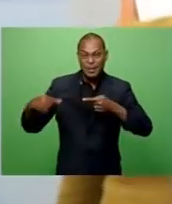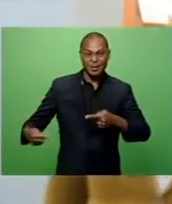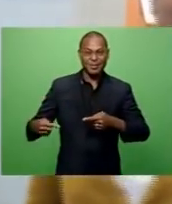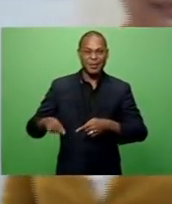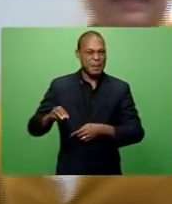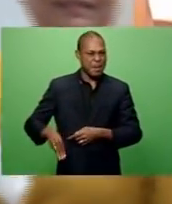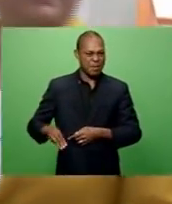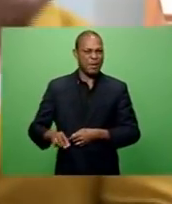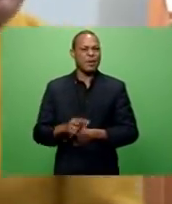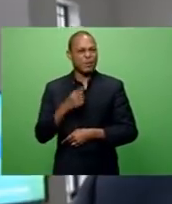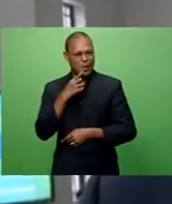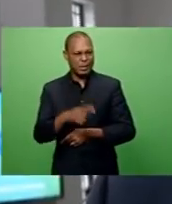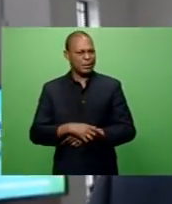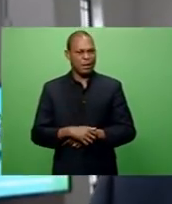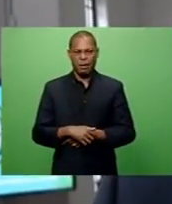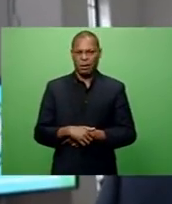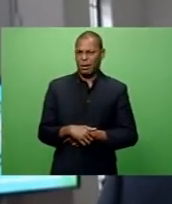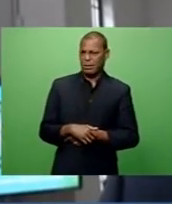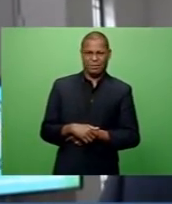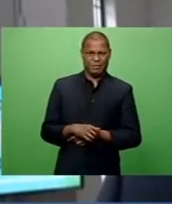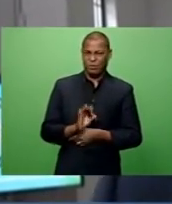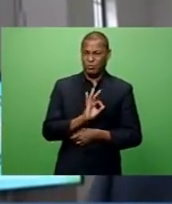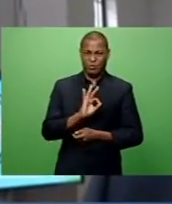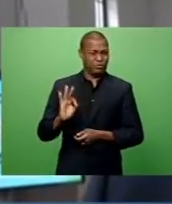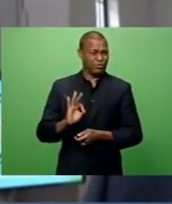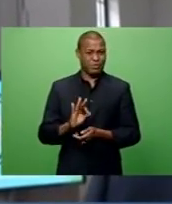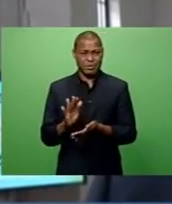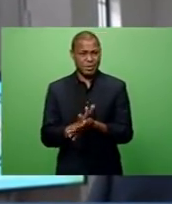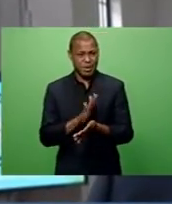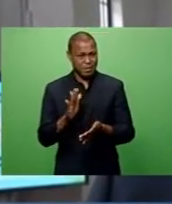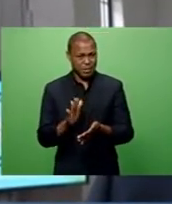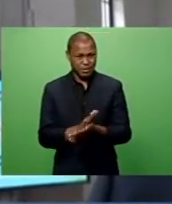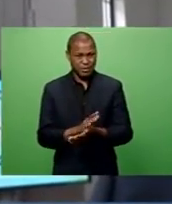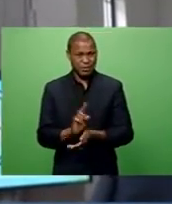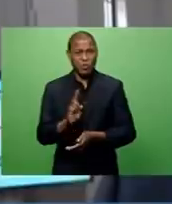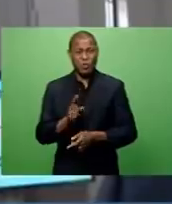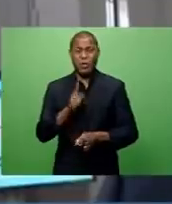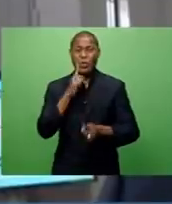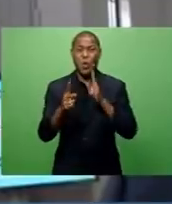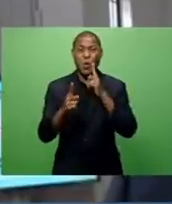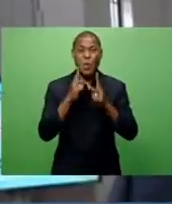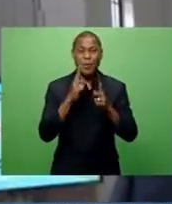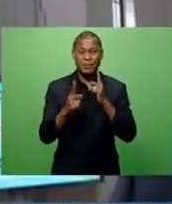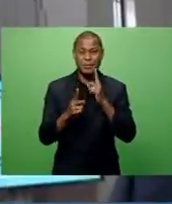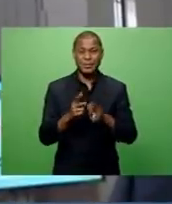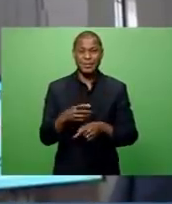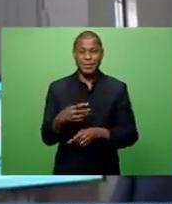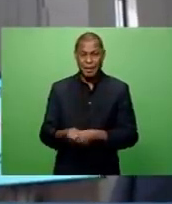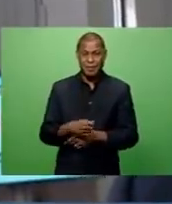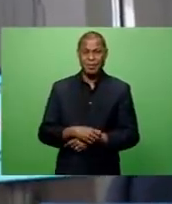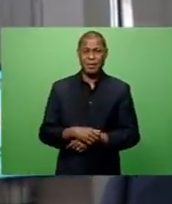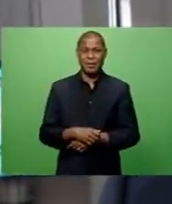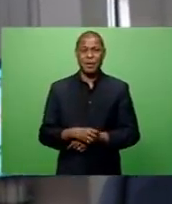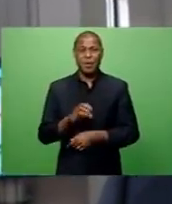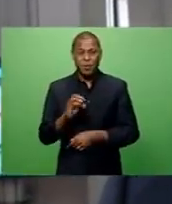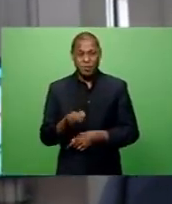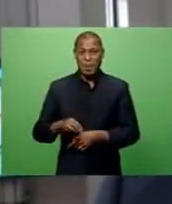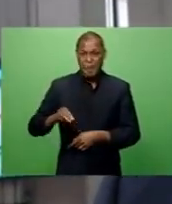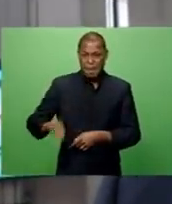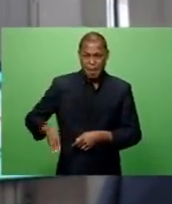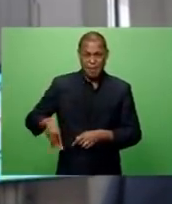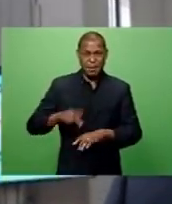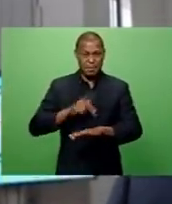as appalling. It's quite appalling, isn't it? It's extremely appalling comments made by someone from a political party that